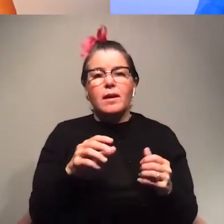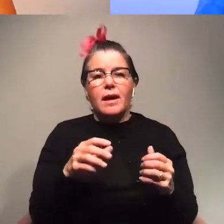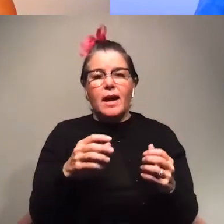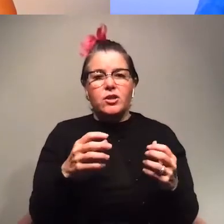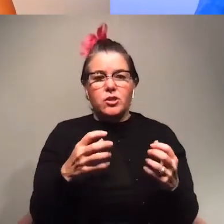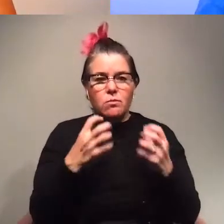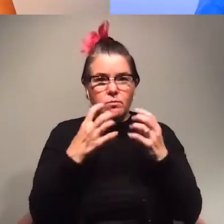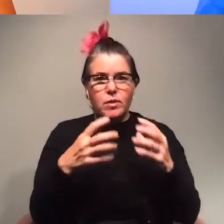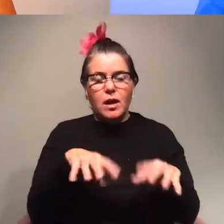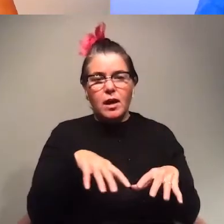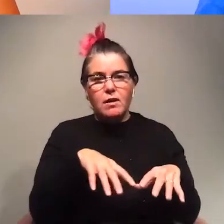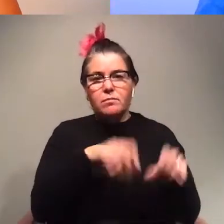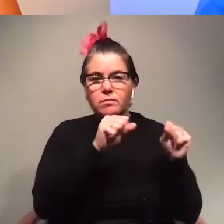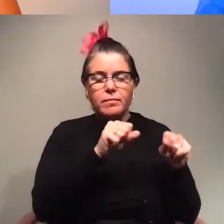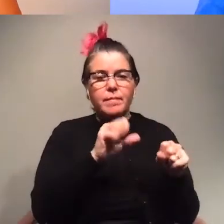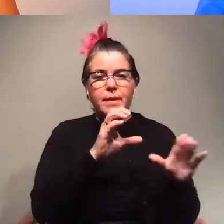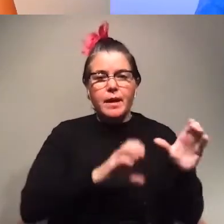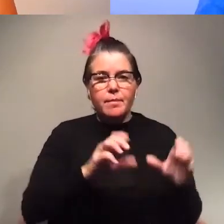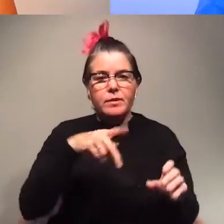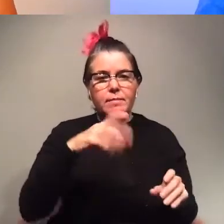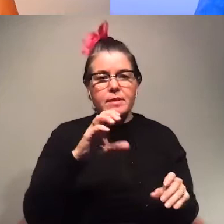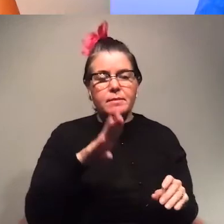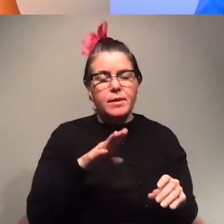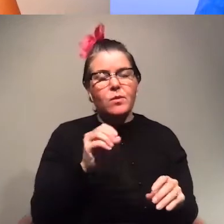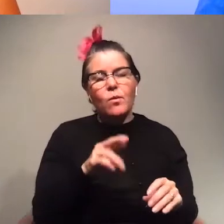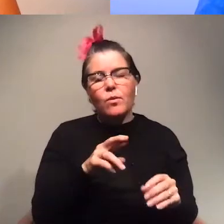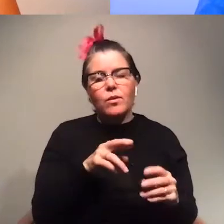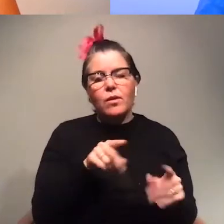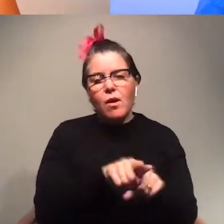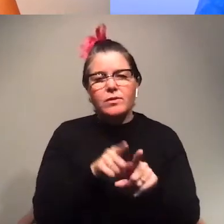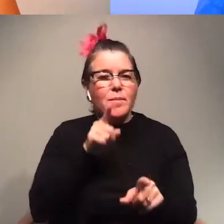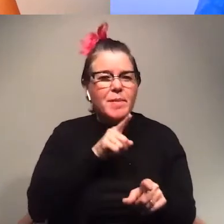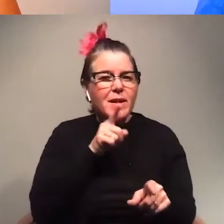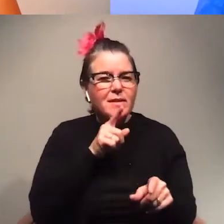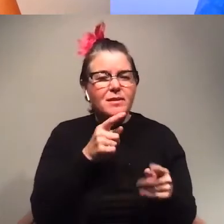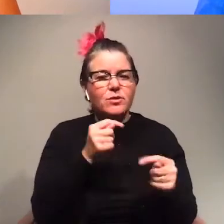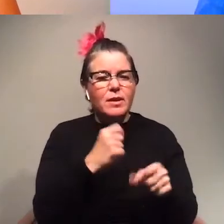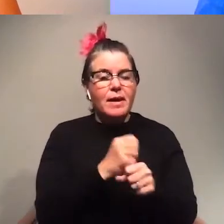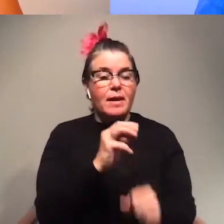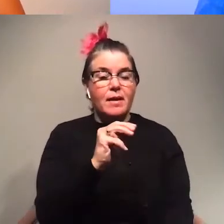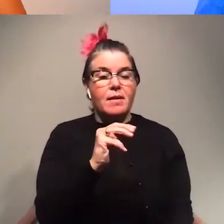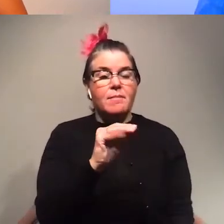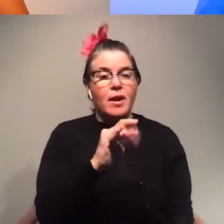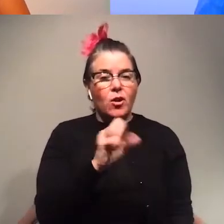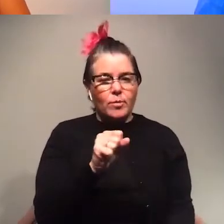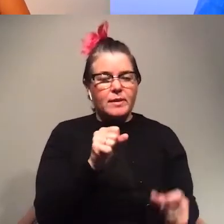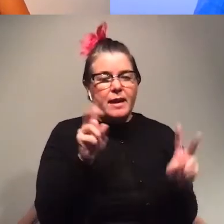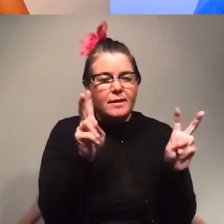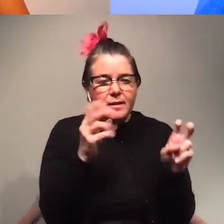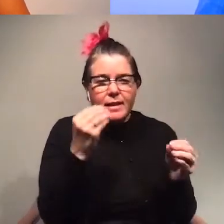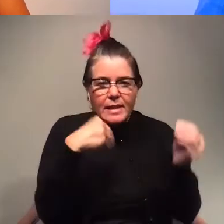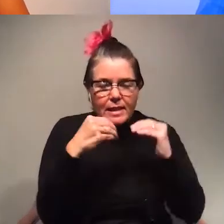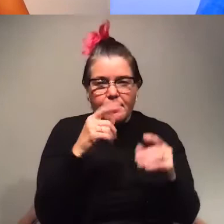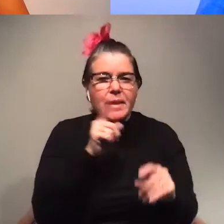like PCB or even like plastic. I think they're trying to design microbes that can consume plastic. So yeah,